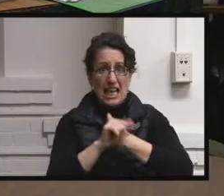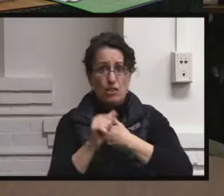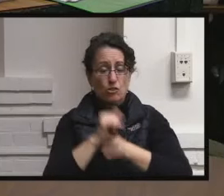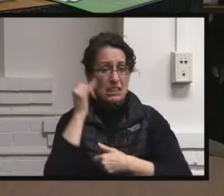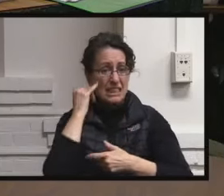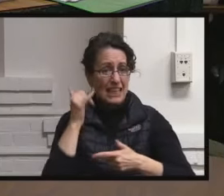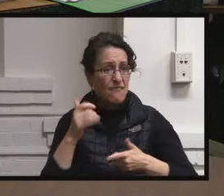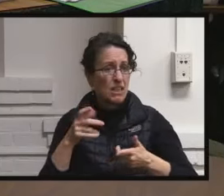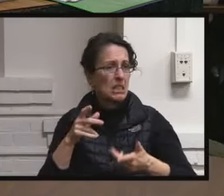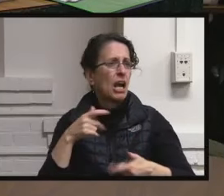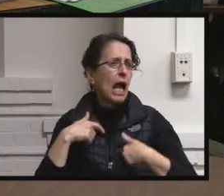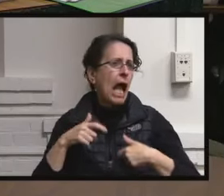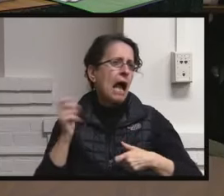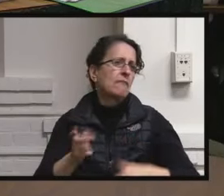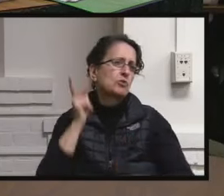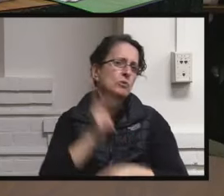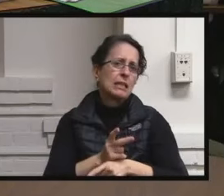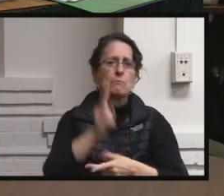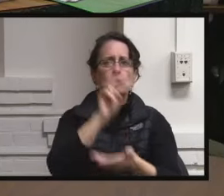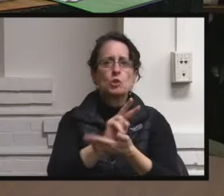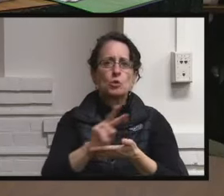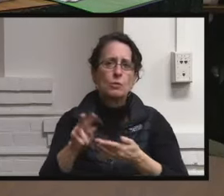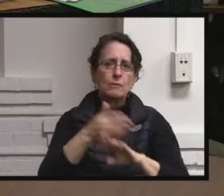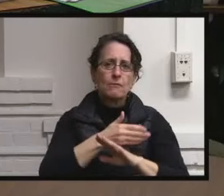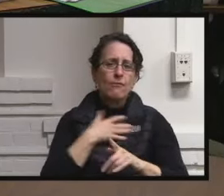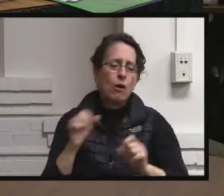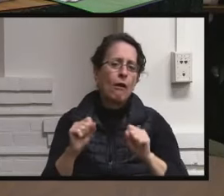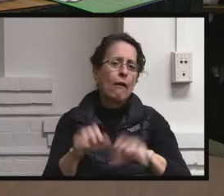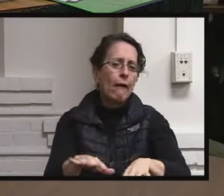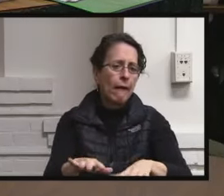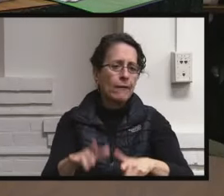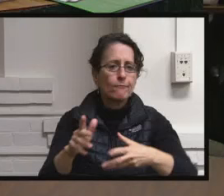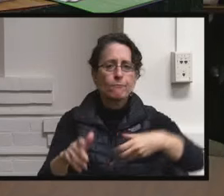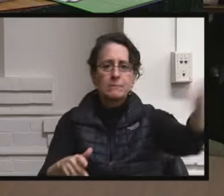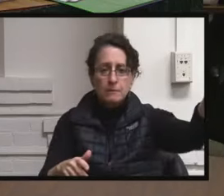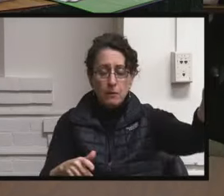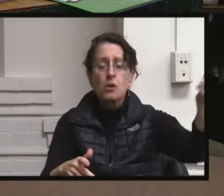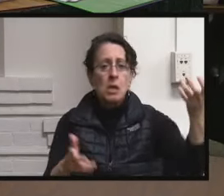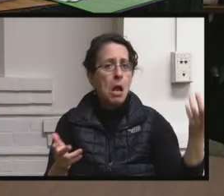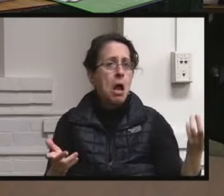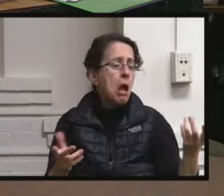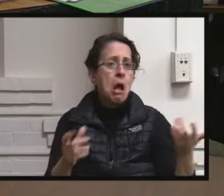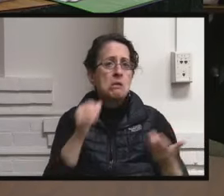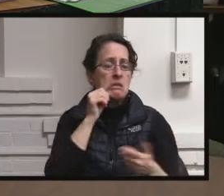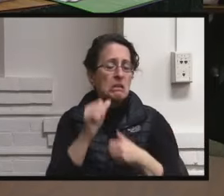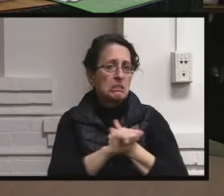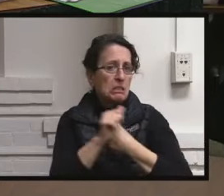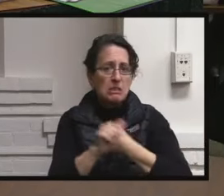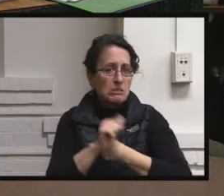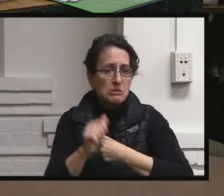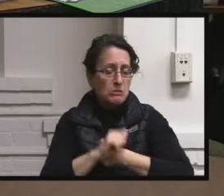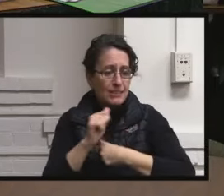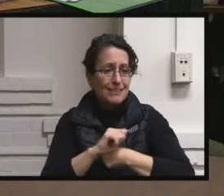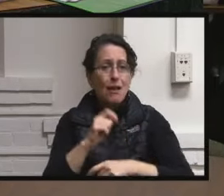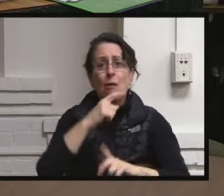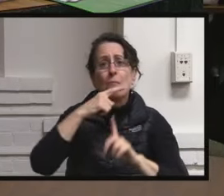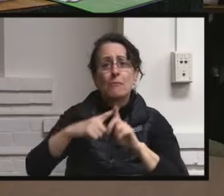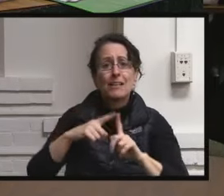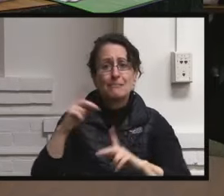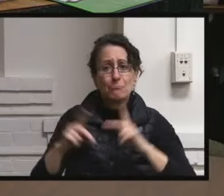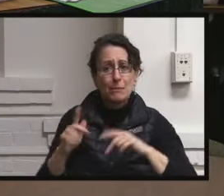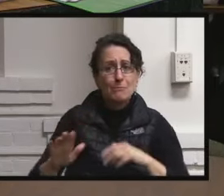extra week on somebody's property before it goes out to the curb. And in addition to that, just based on the reduction in volume, substantial reduction in